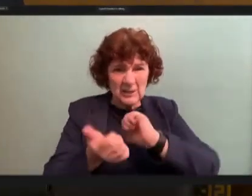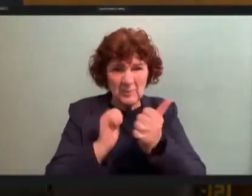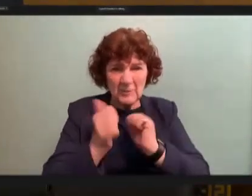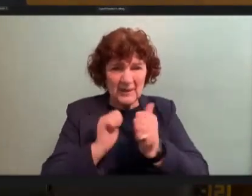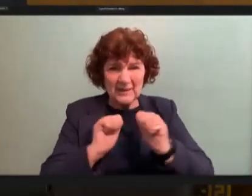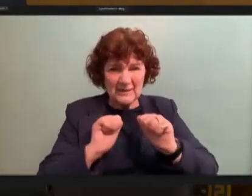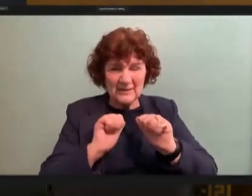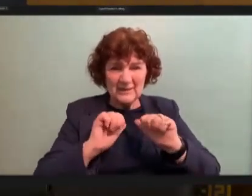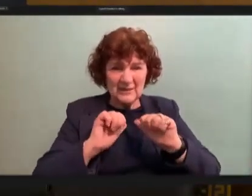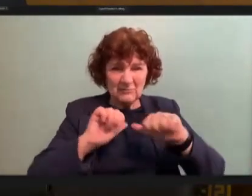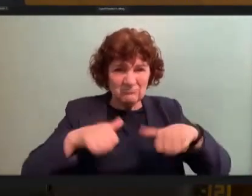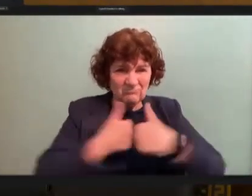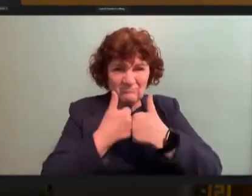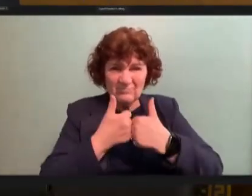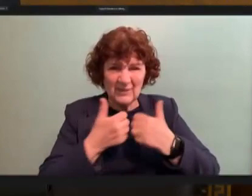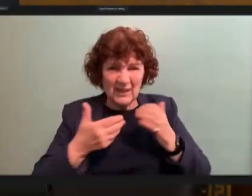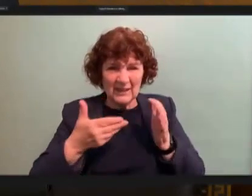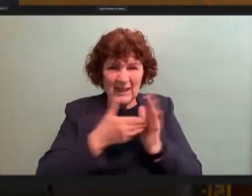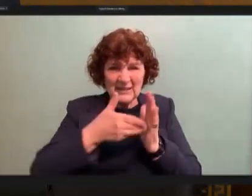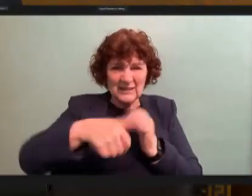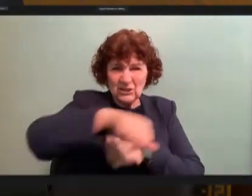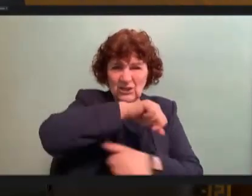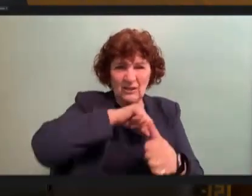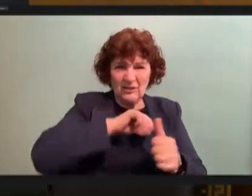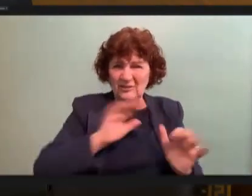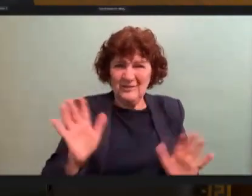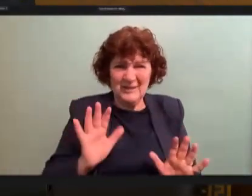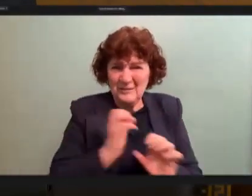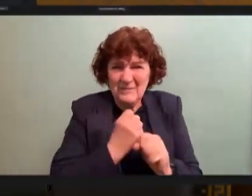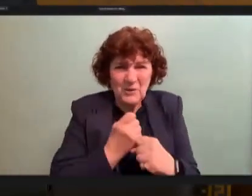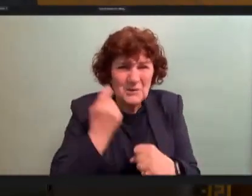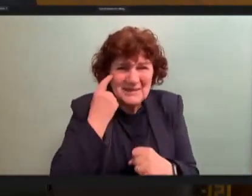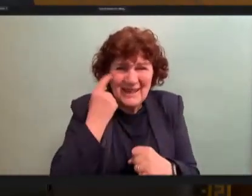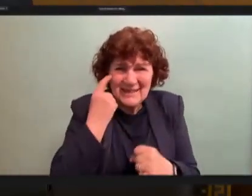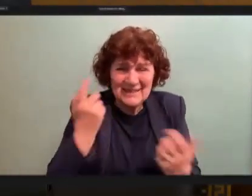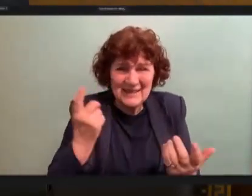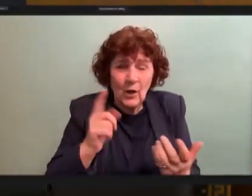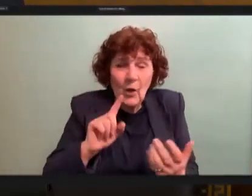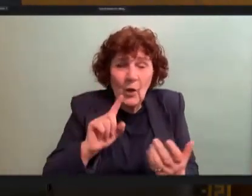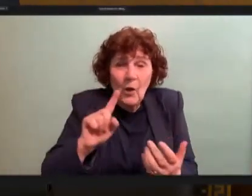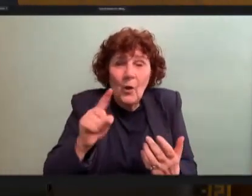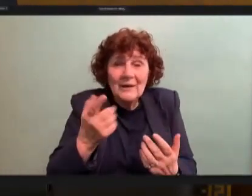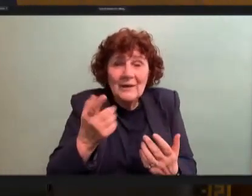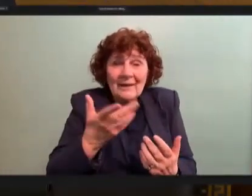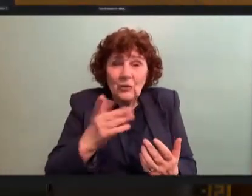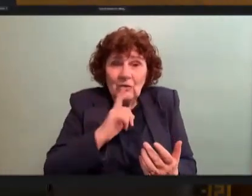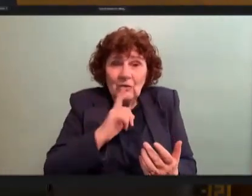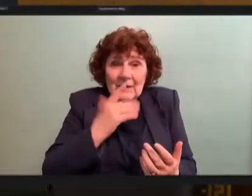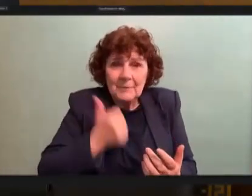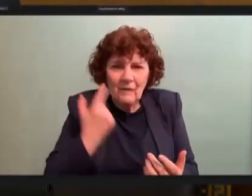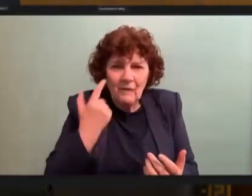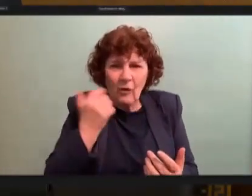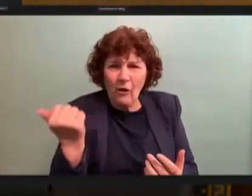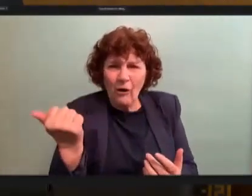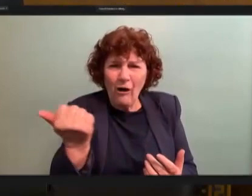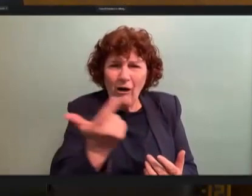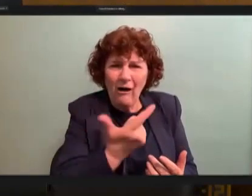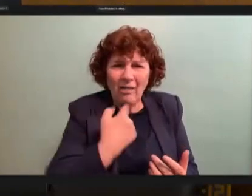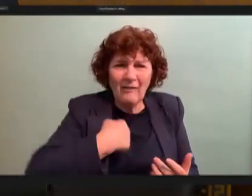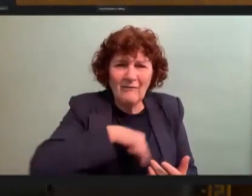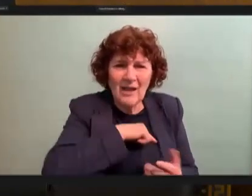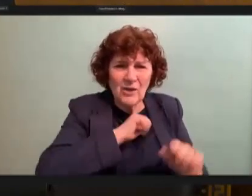city gets better, ever, is all of us working together and all the communities